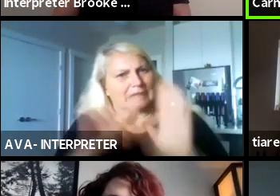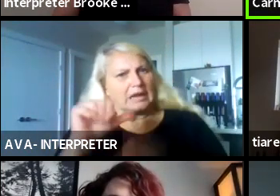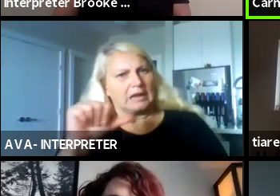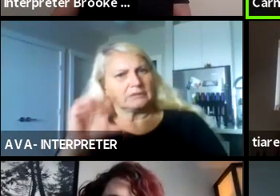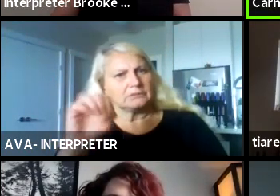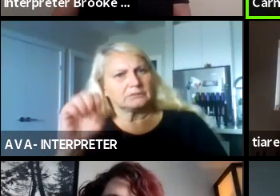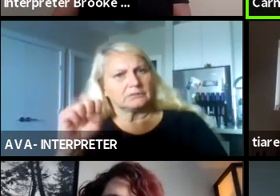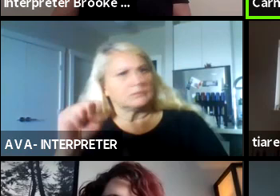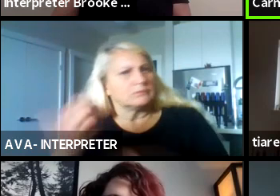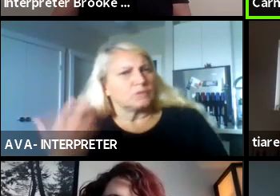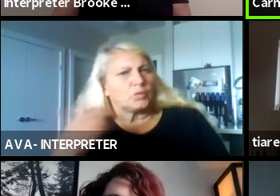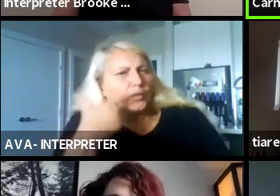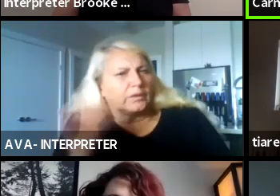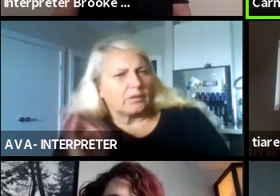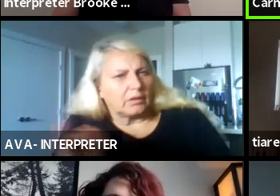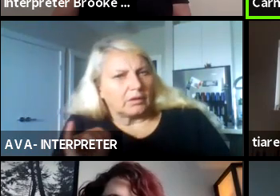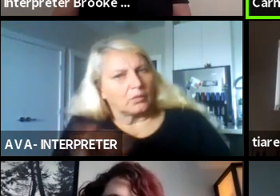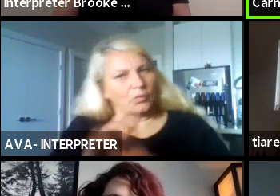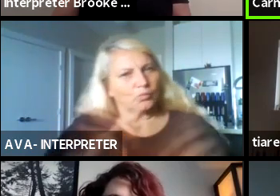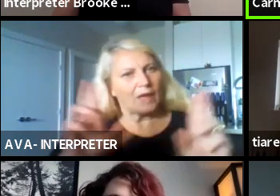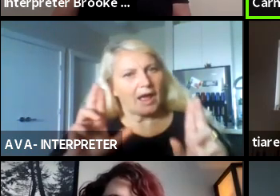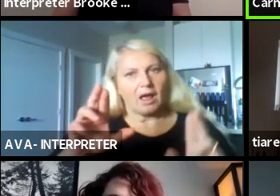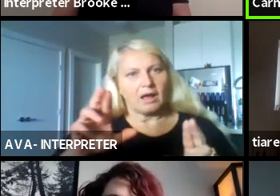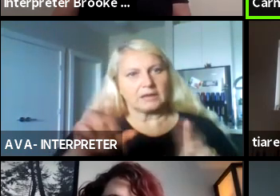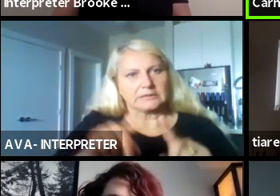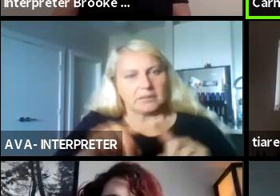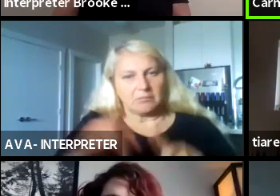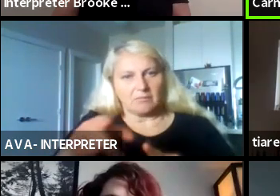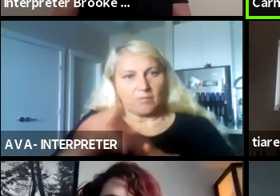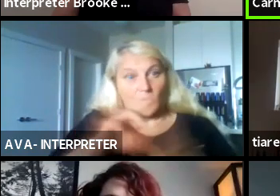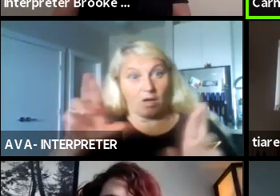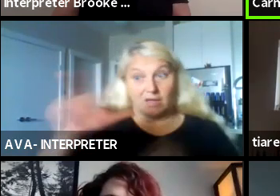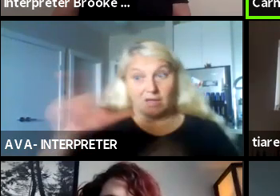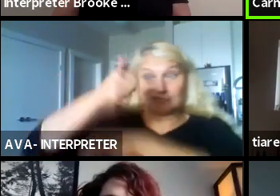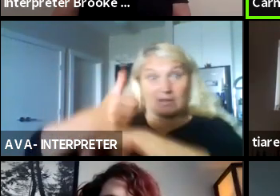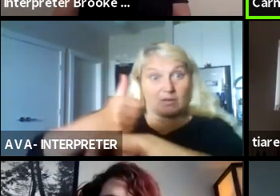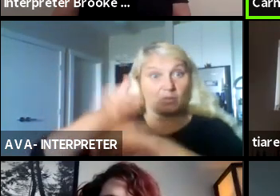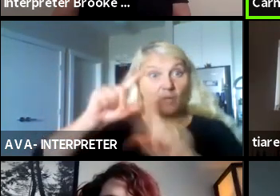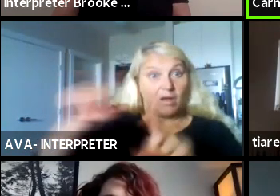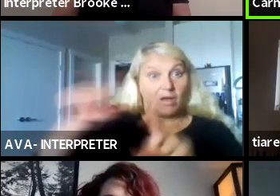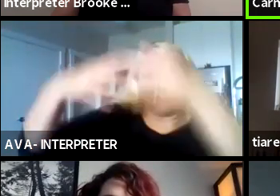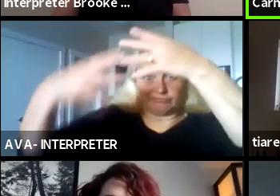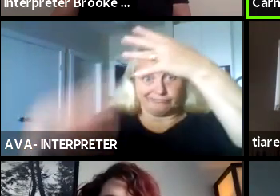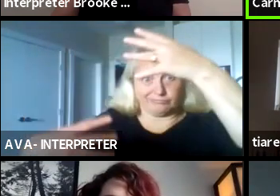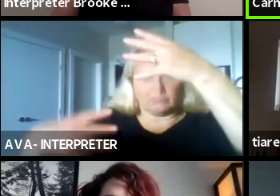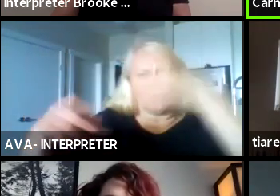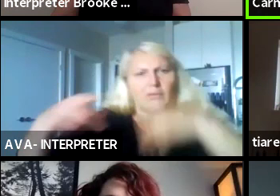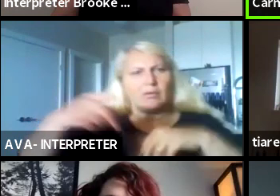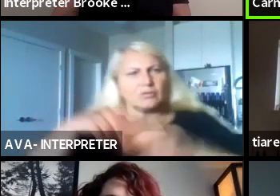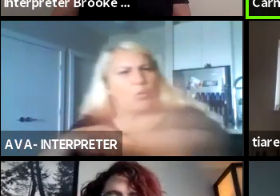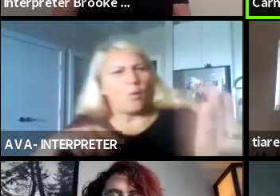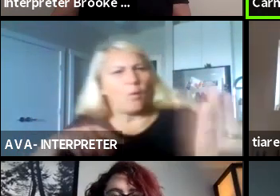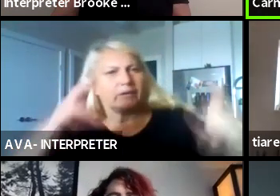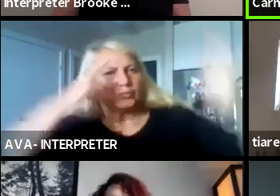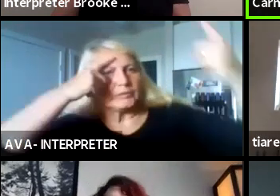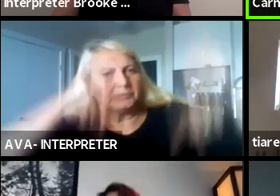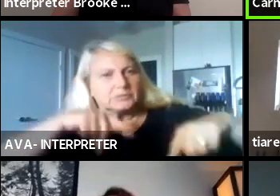it can start with that set of agreements that people are all sort of like electing into